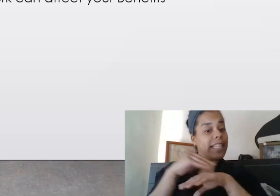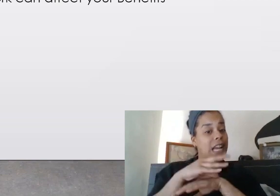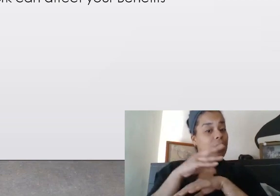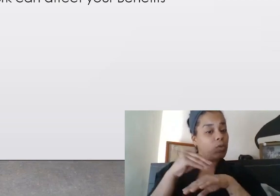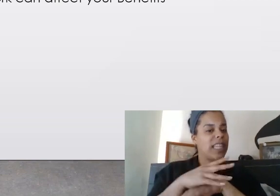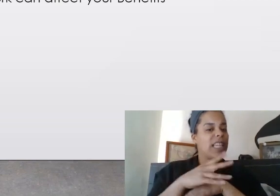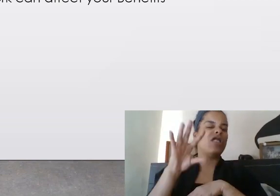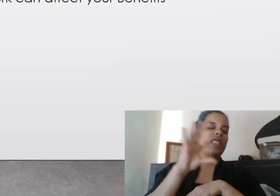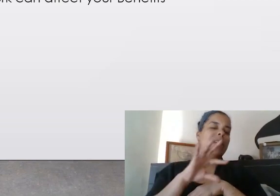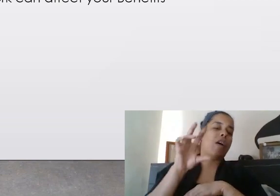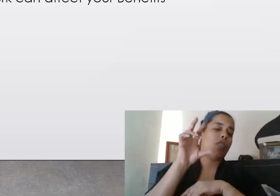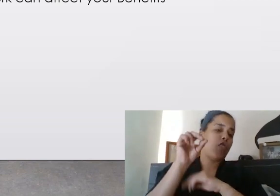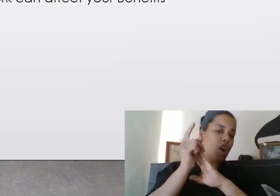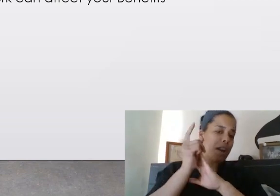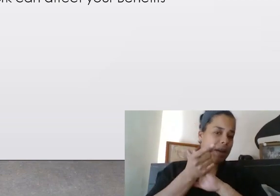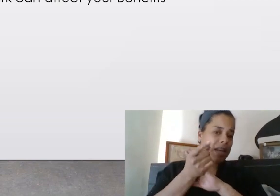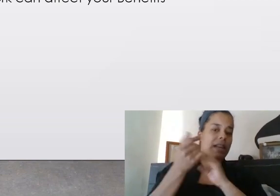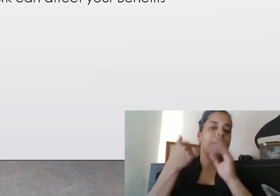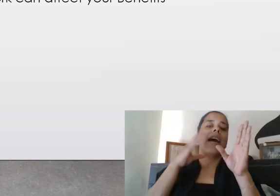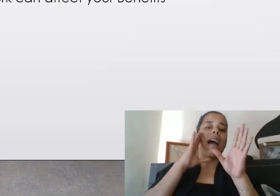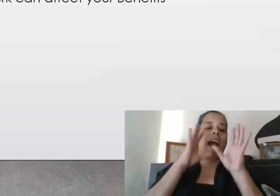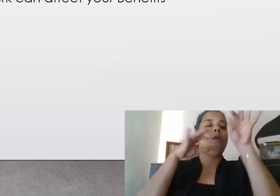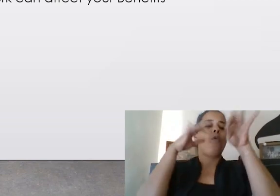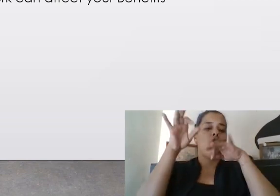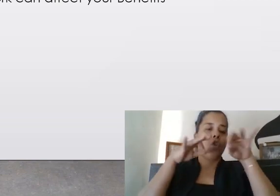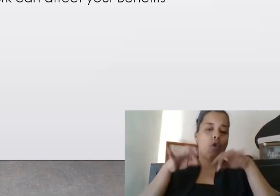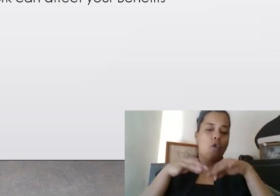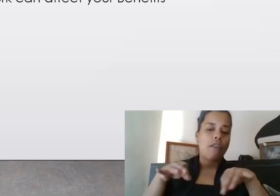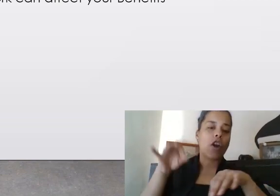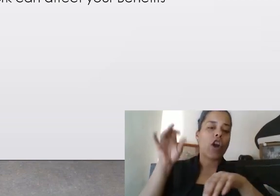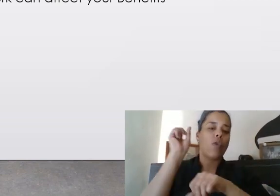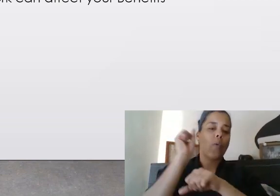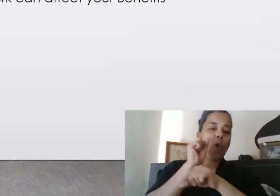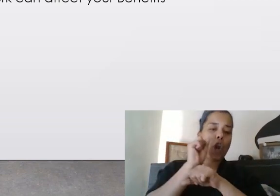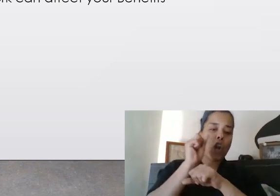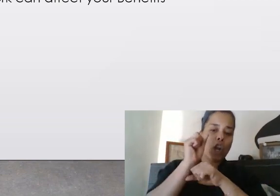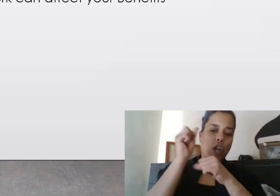30 minutes. I will go over work incentive